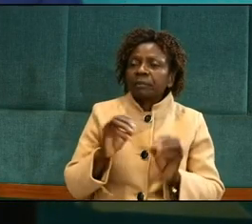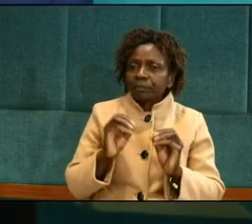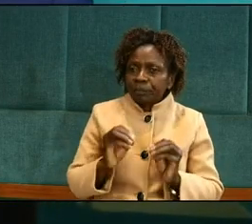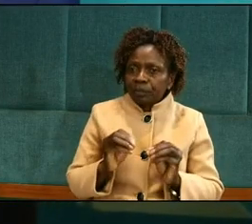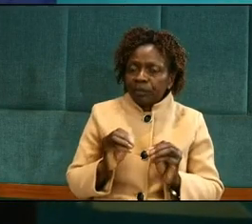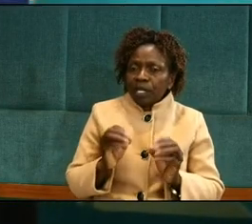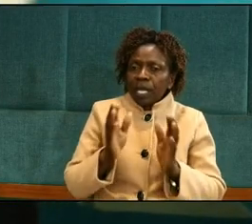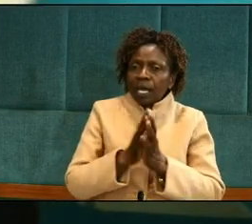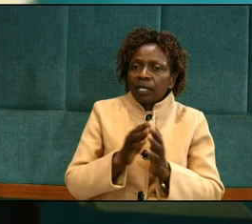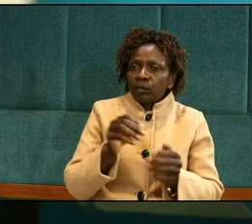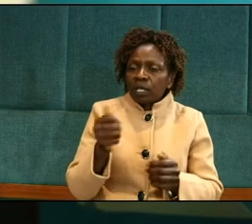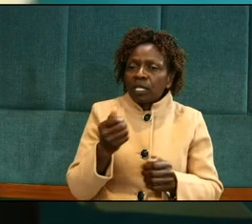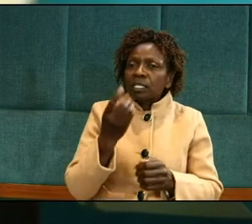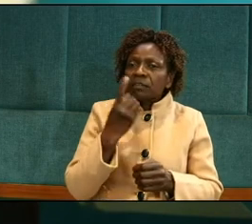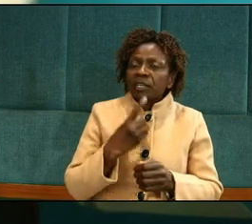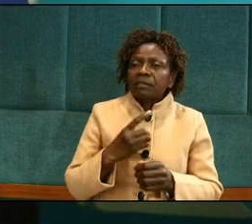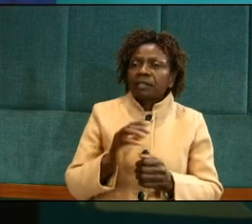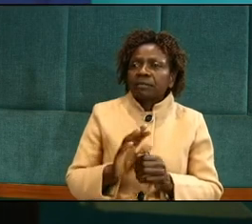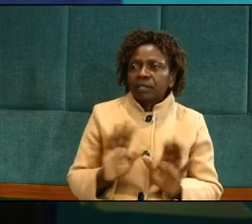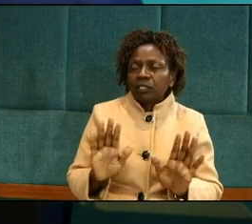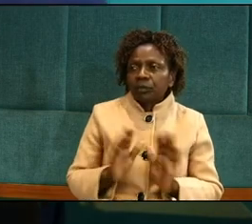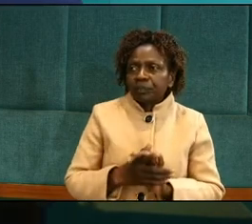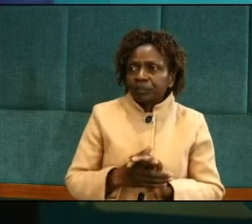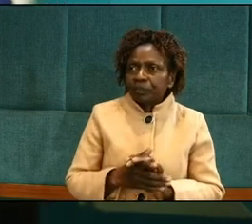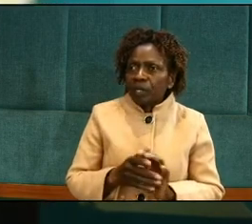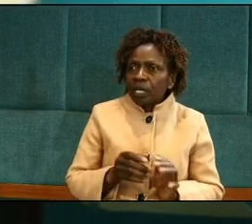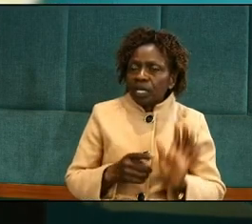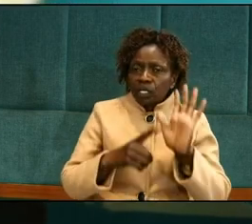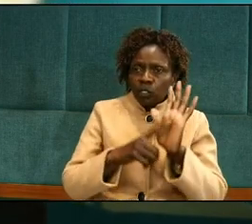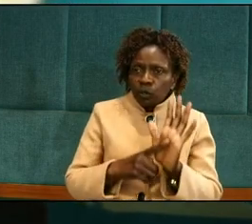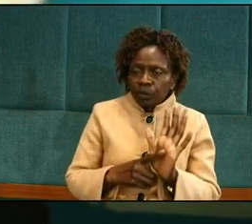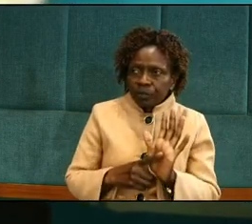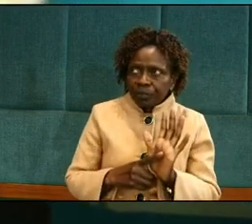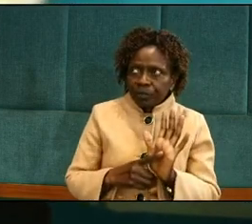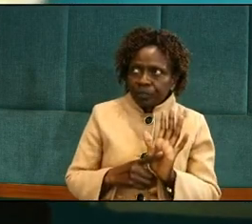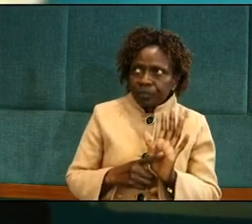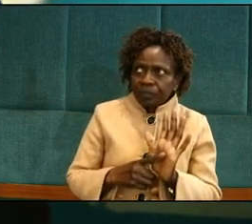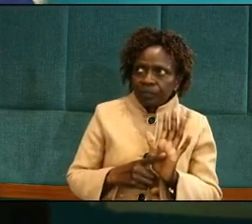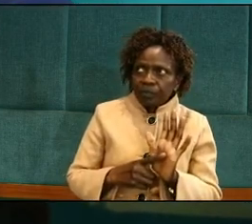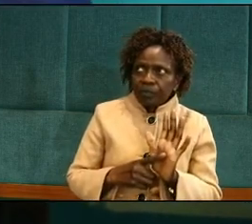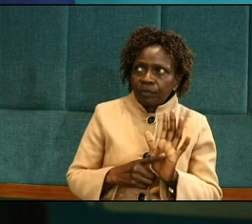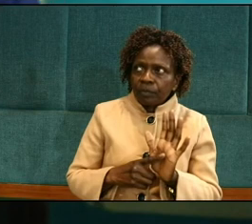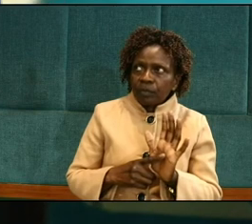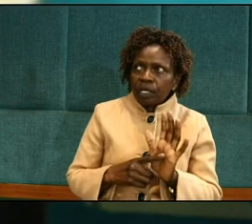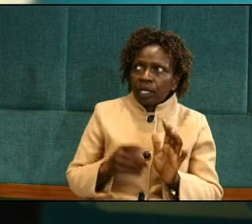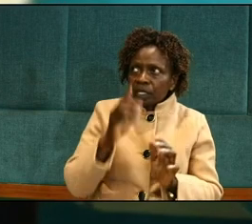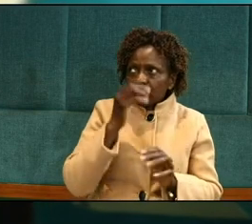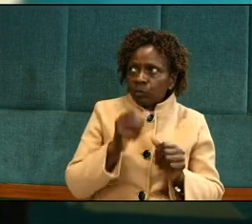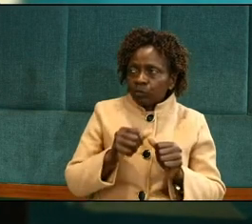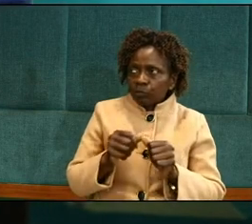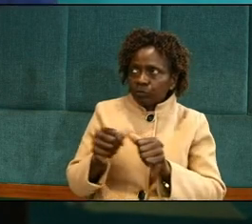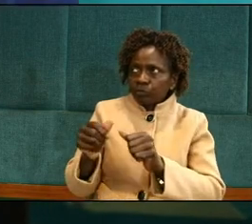also to the undeserving. Its manifestation seems to proceed from